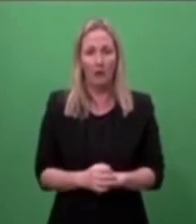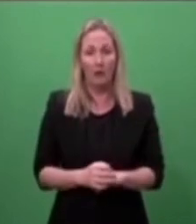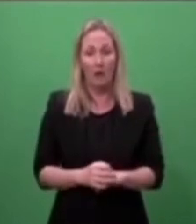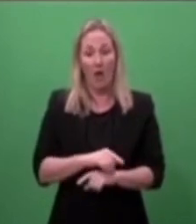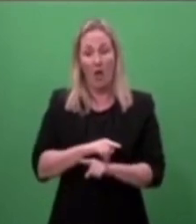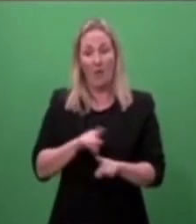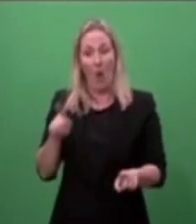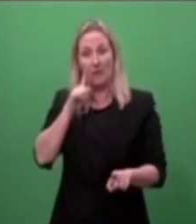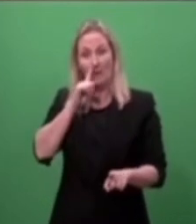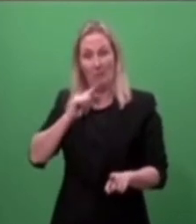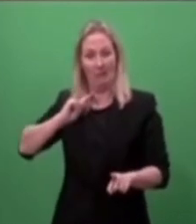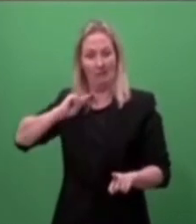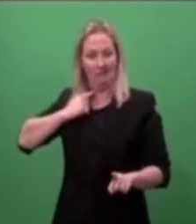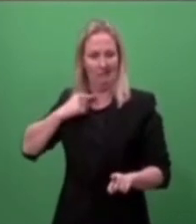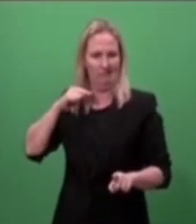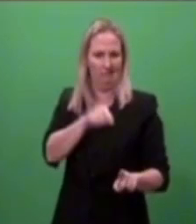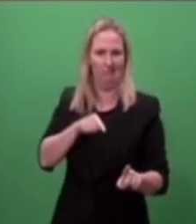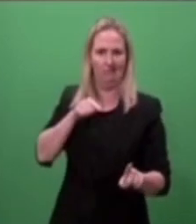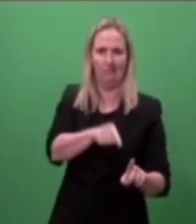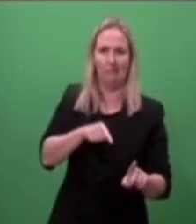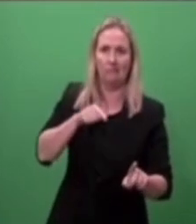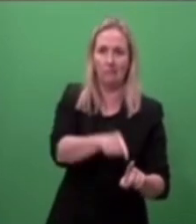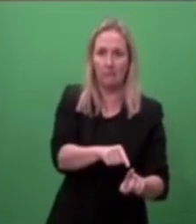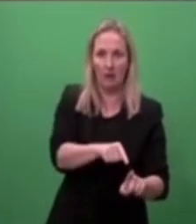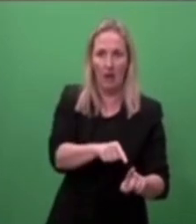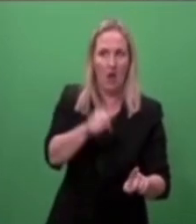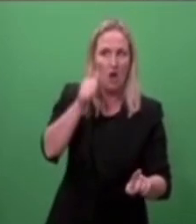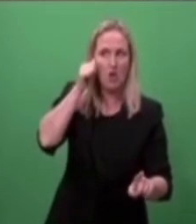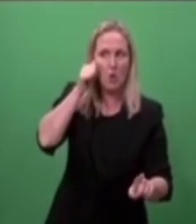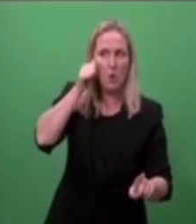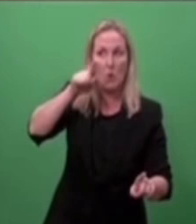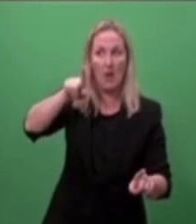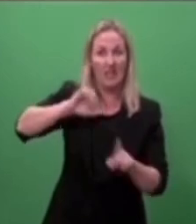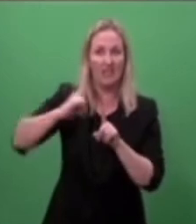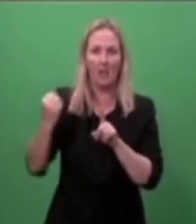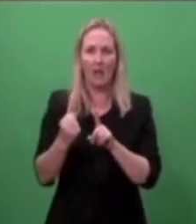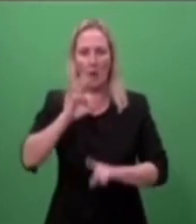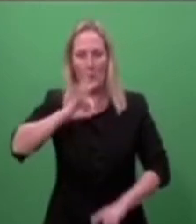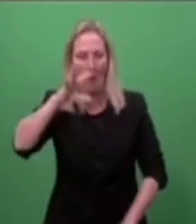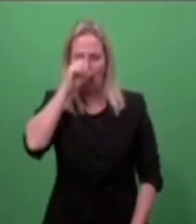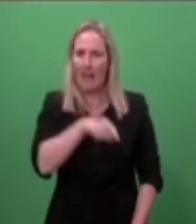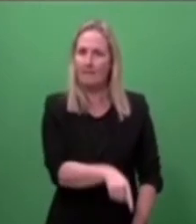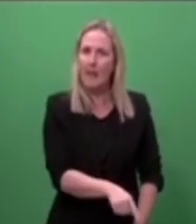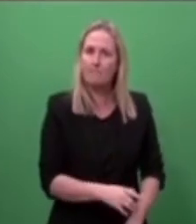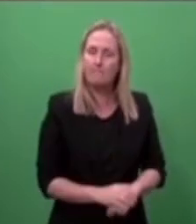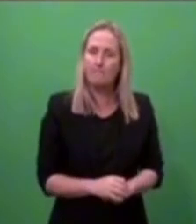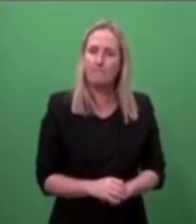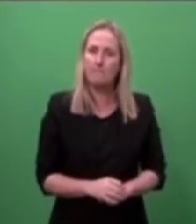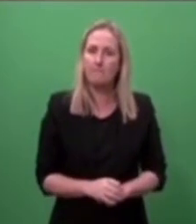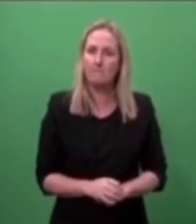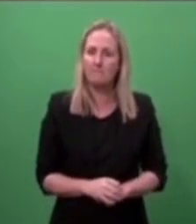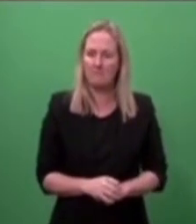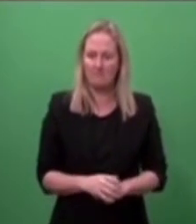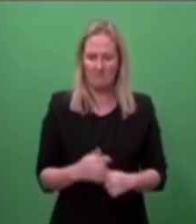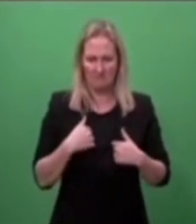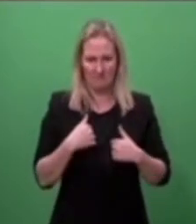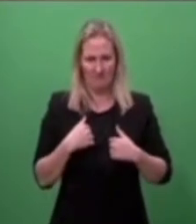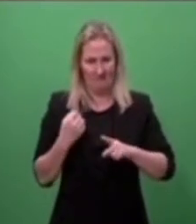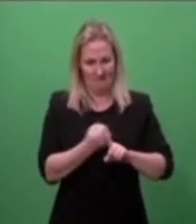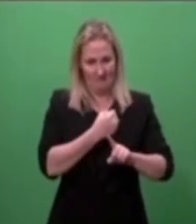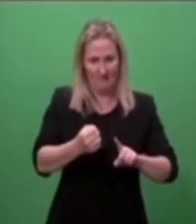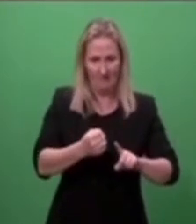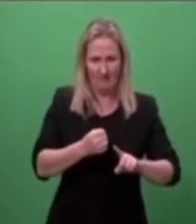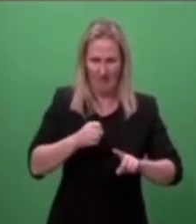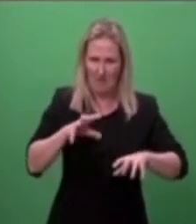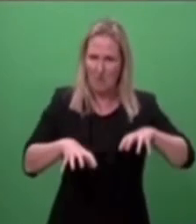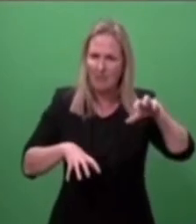society was conditioned to not believe young victims. These monsters used their